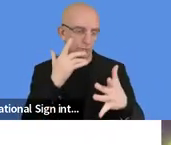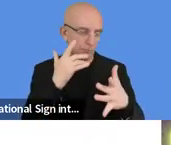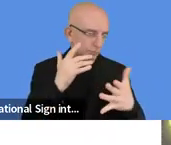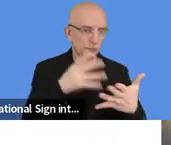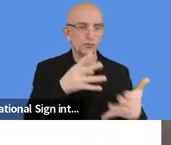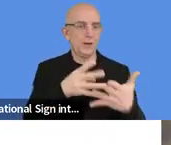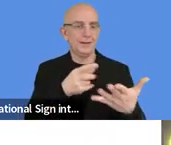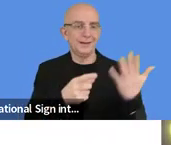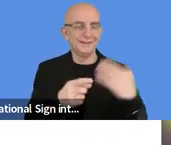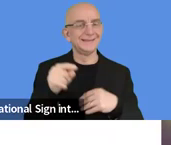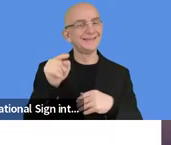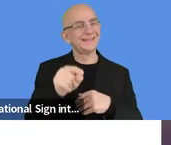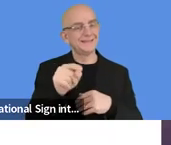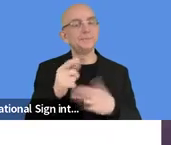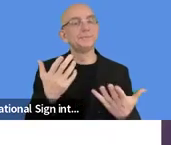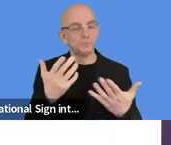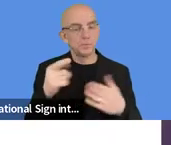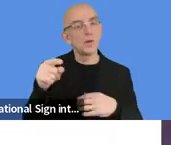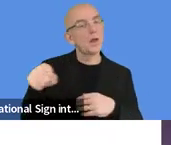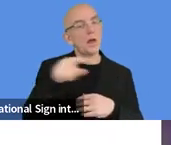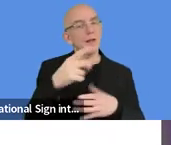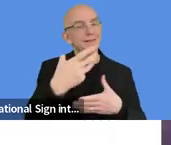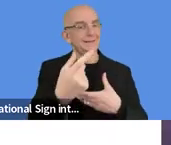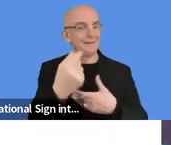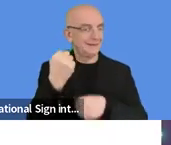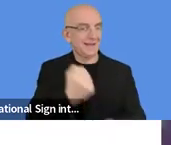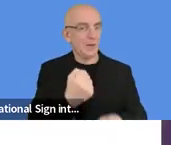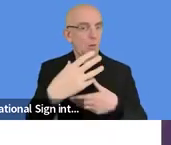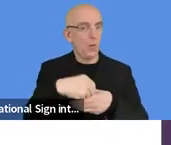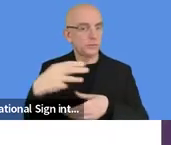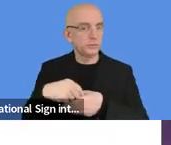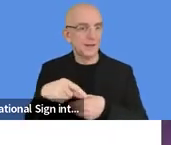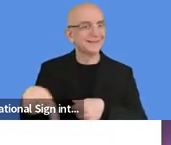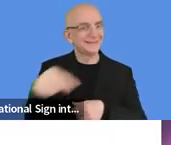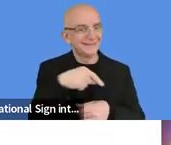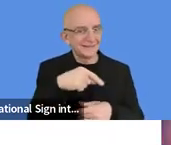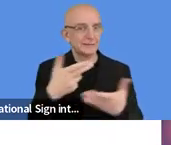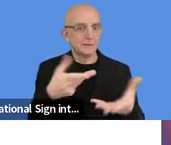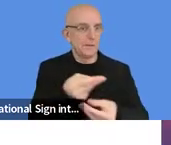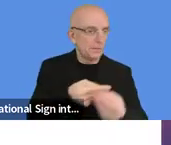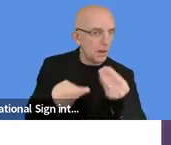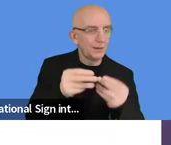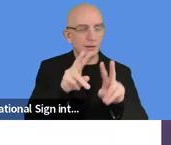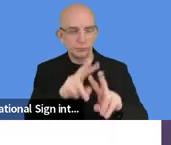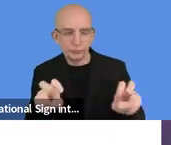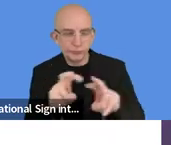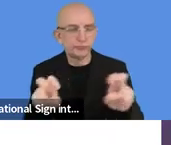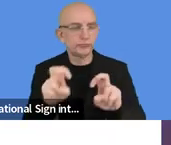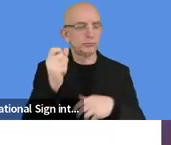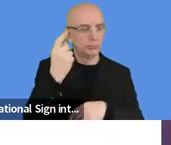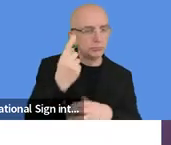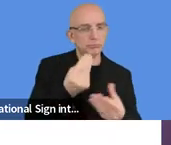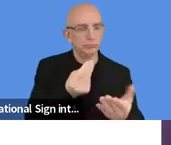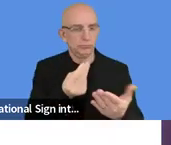let's pick each one of these apart and kind of get an idea for what we're talking about. V, verify impact. How can we measure